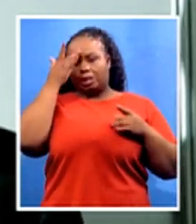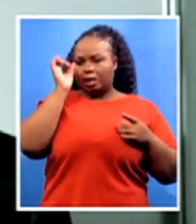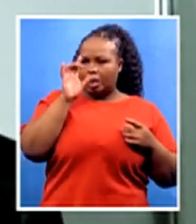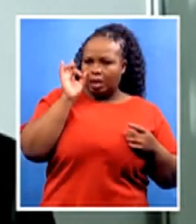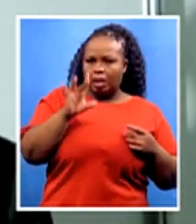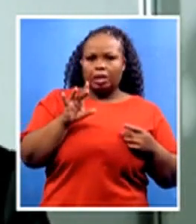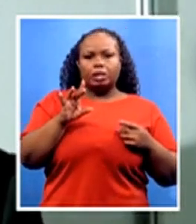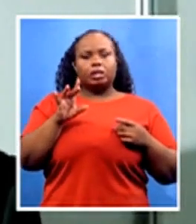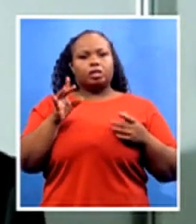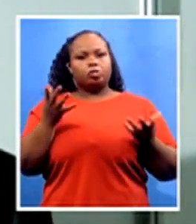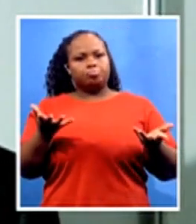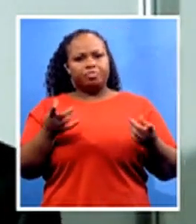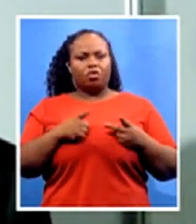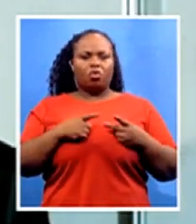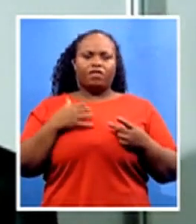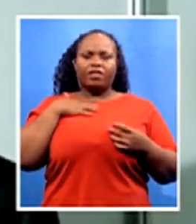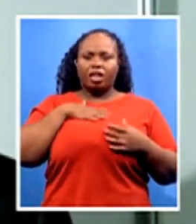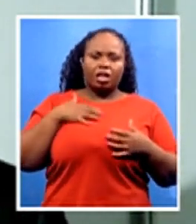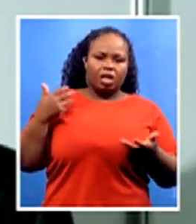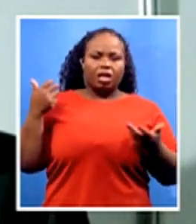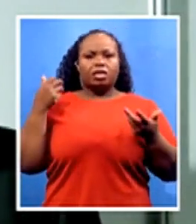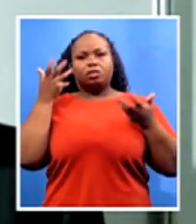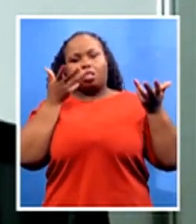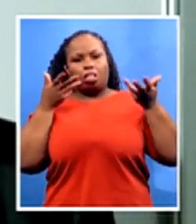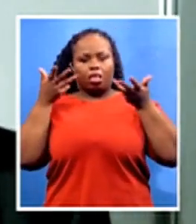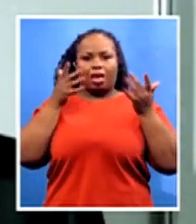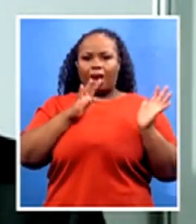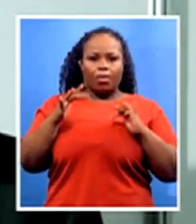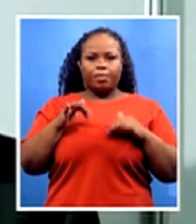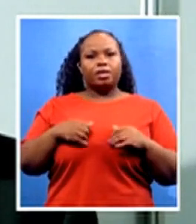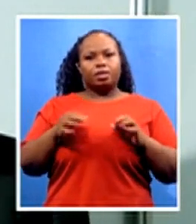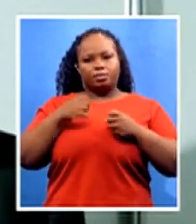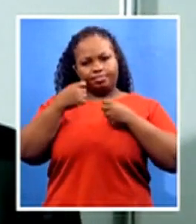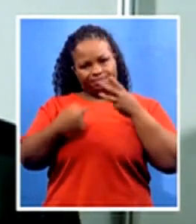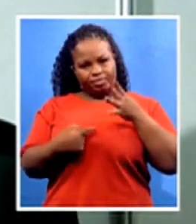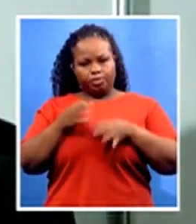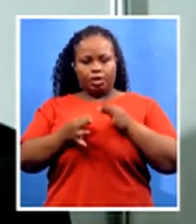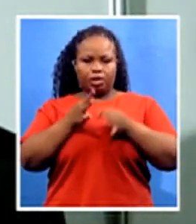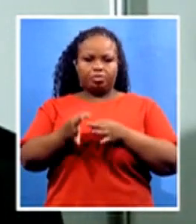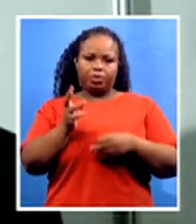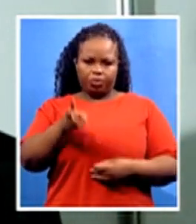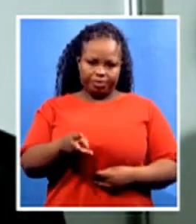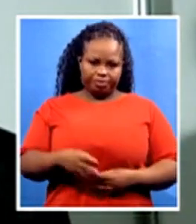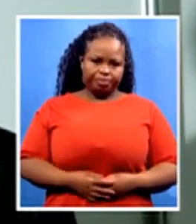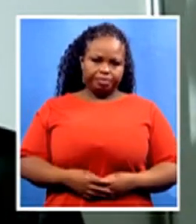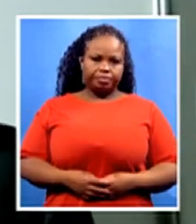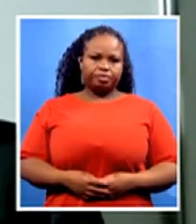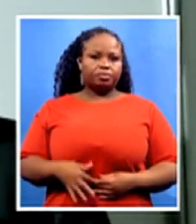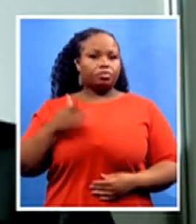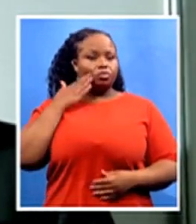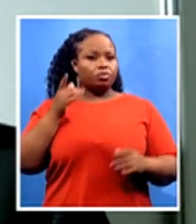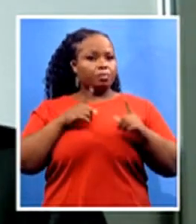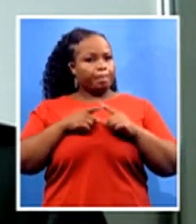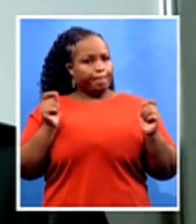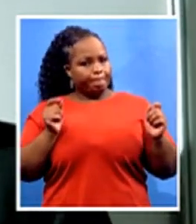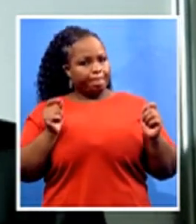lightheadedness, and so on. All of those will be explained. Then once they are done with the injection, then